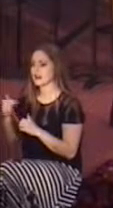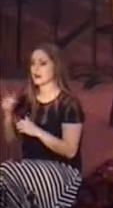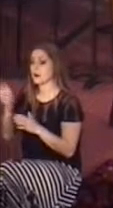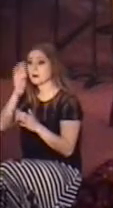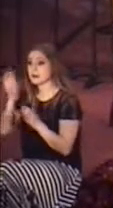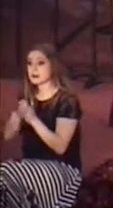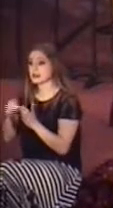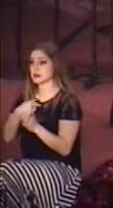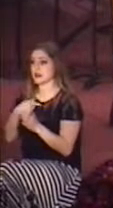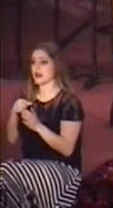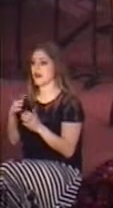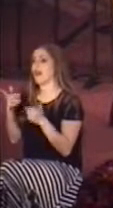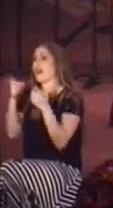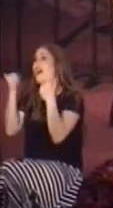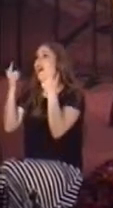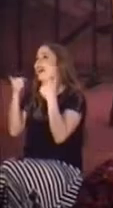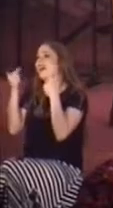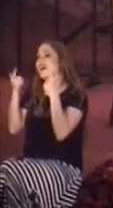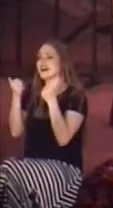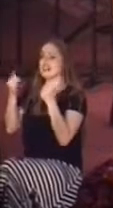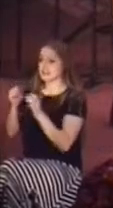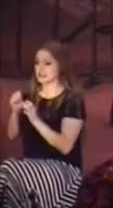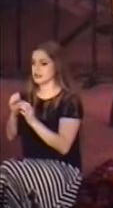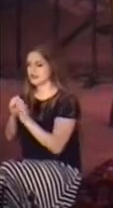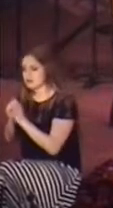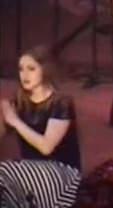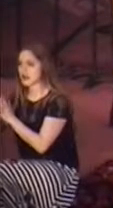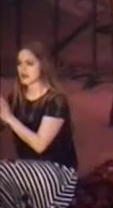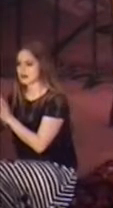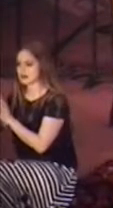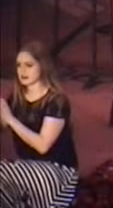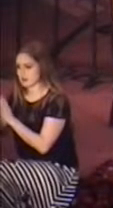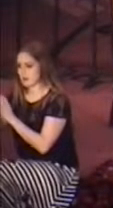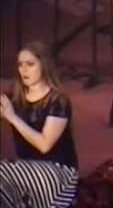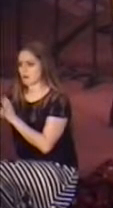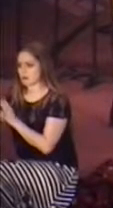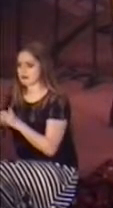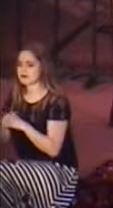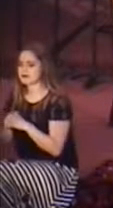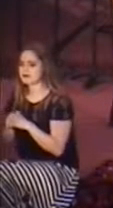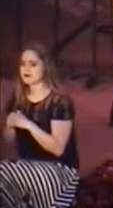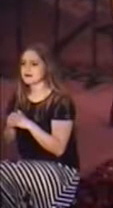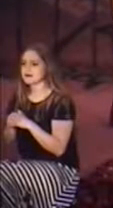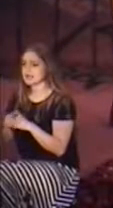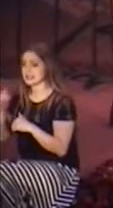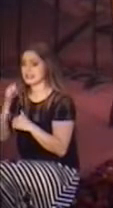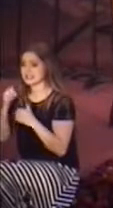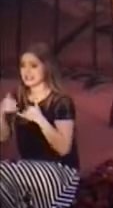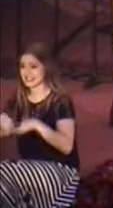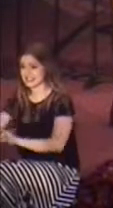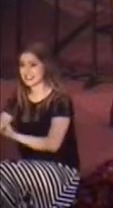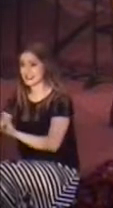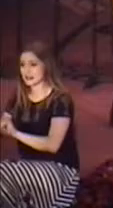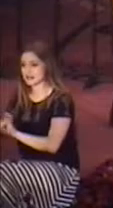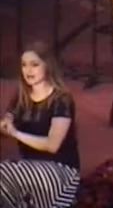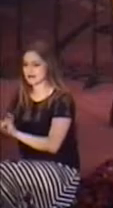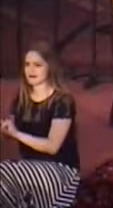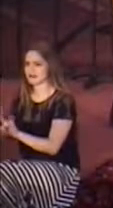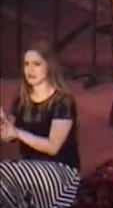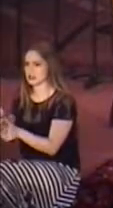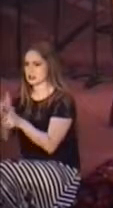just fired, you know, the cannonball, you know, out of the cannon. And so it really stayed with me. I'm still shooting things today. And